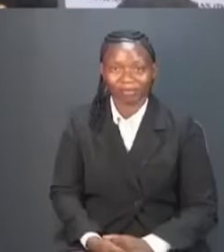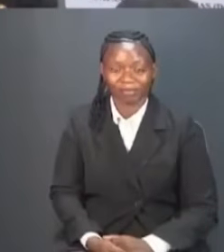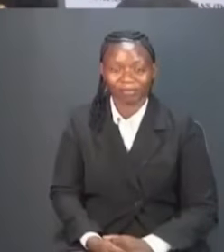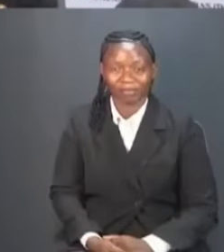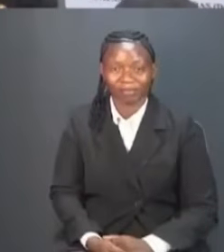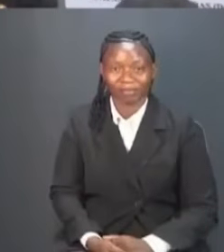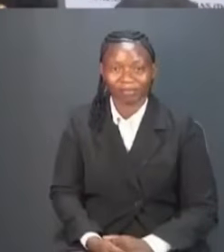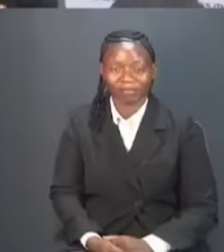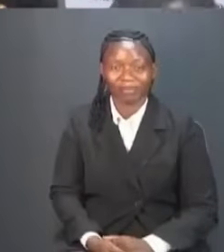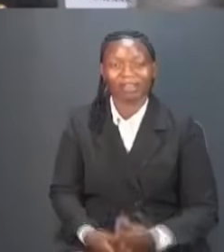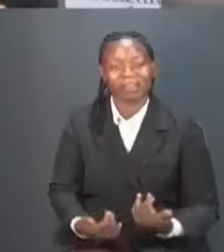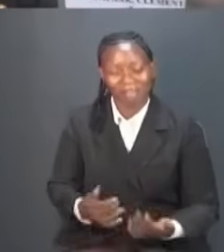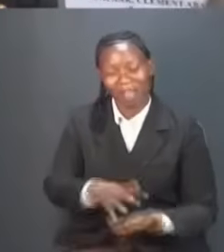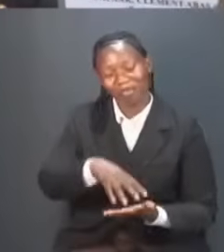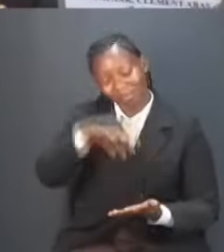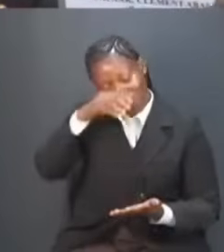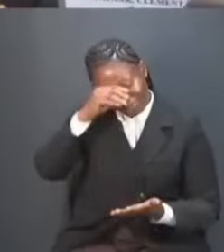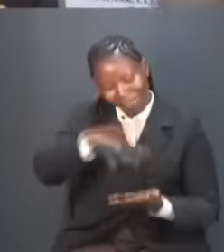I'm still learning.